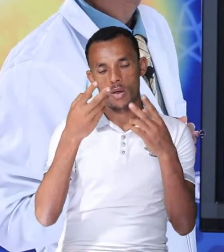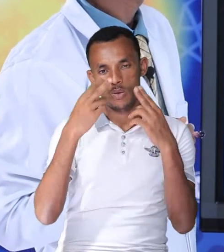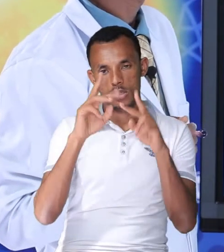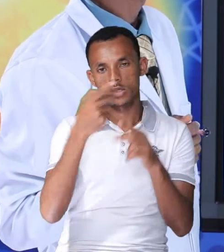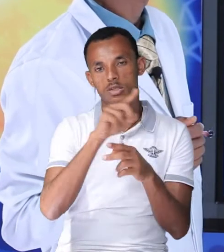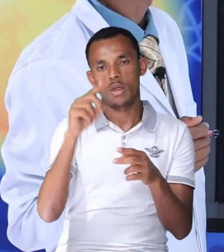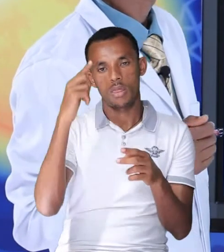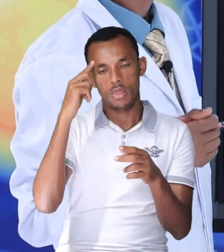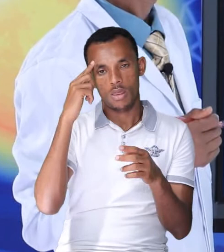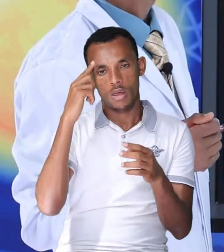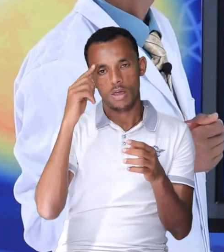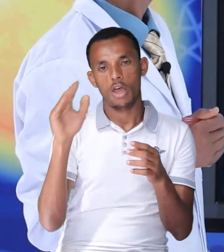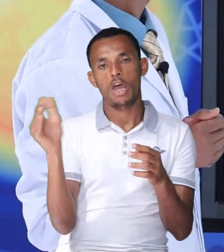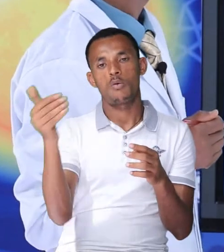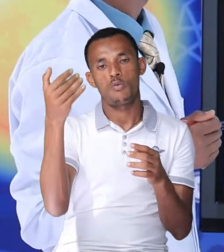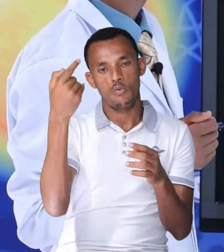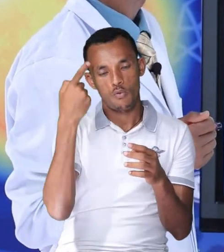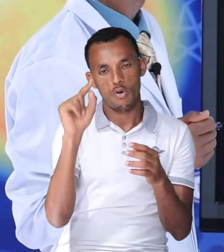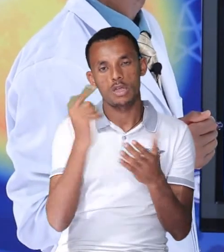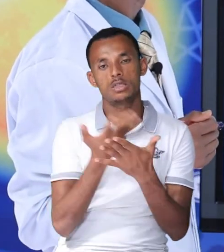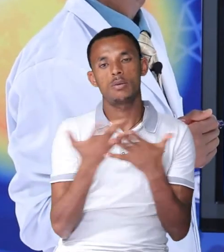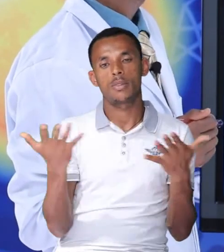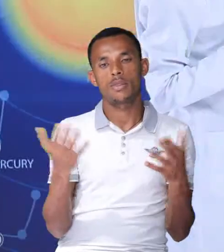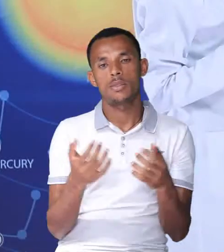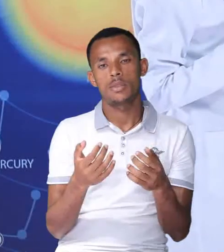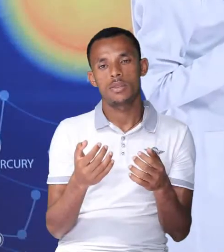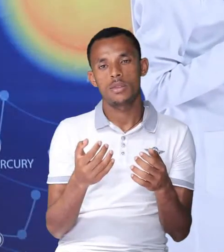the heating curve for a substance.